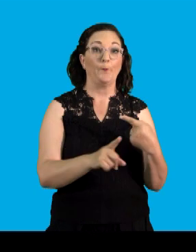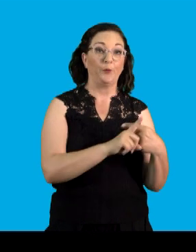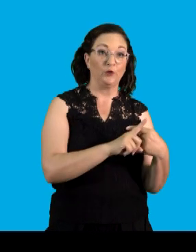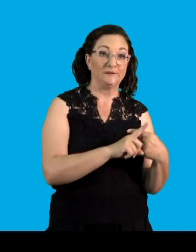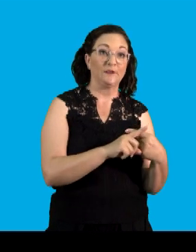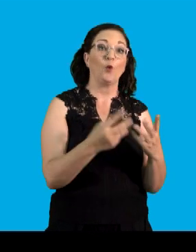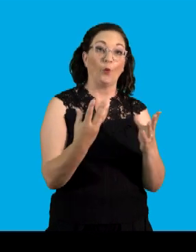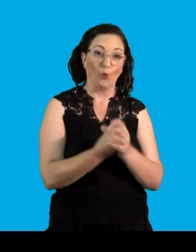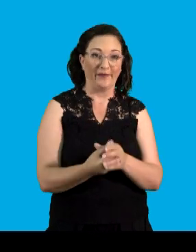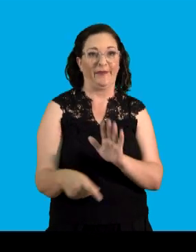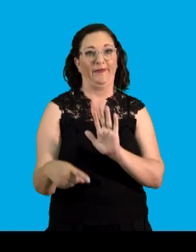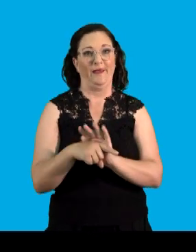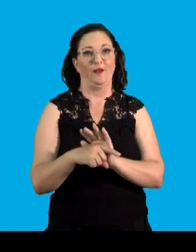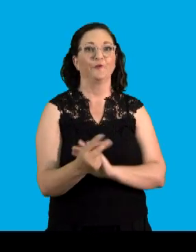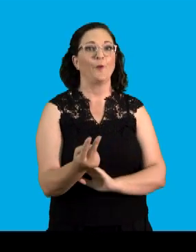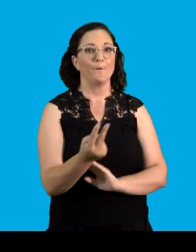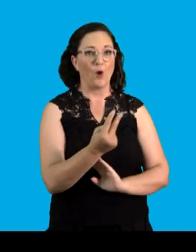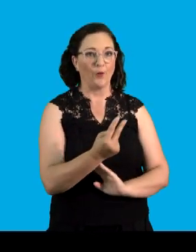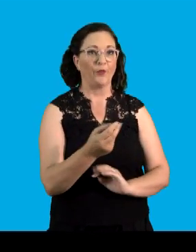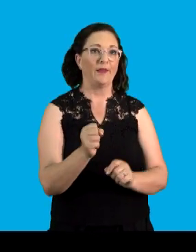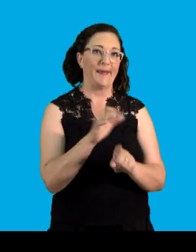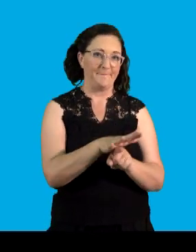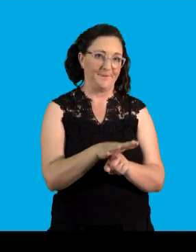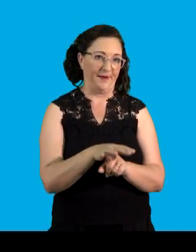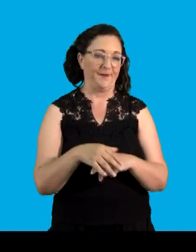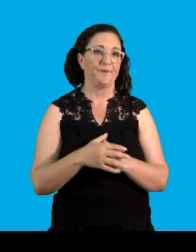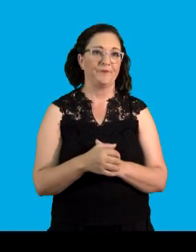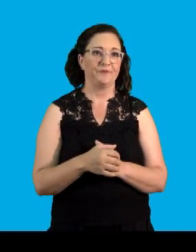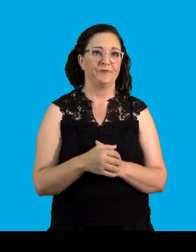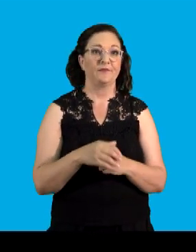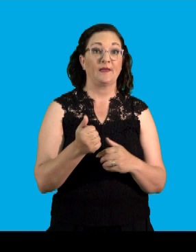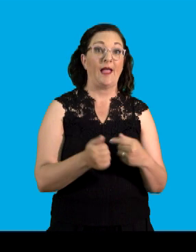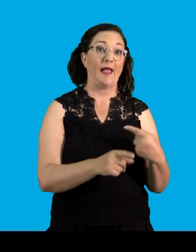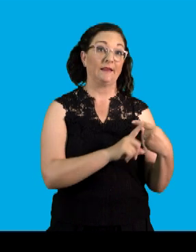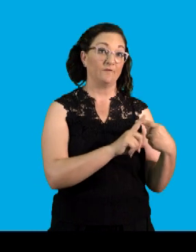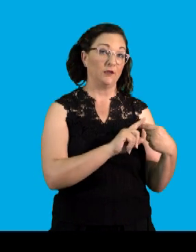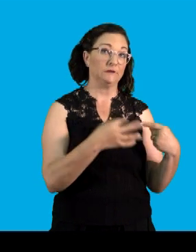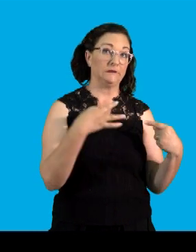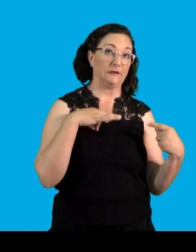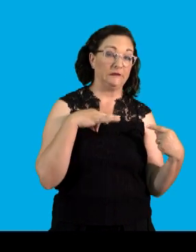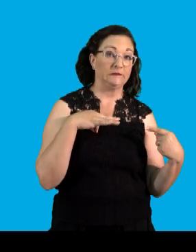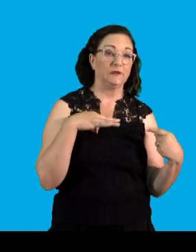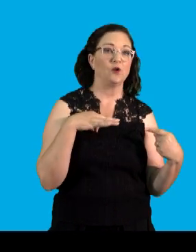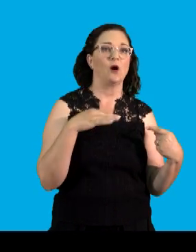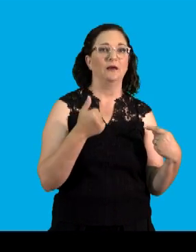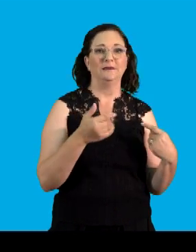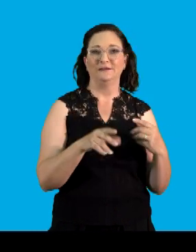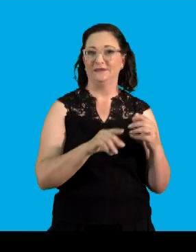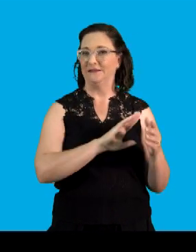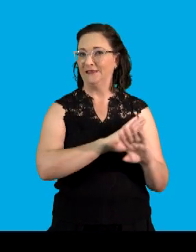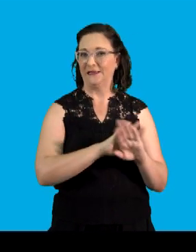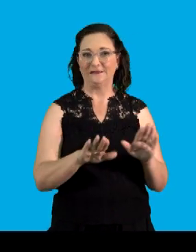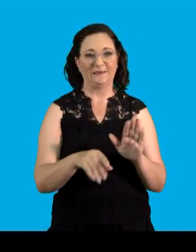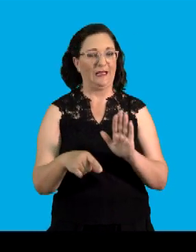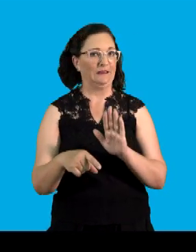positives and or negatives. So here we're looking at what? We're talking about the advantages and what? And the